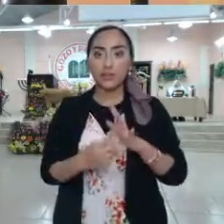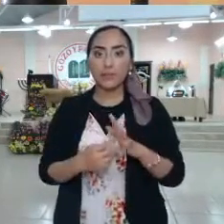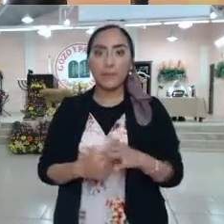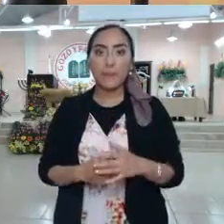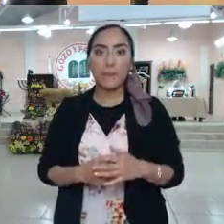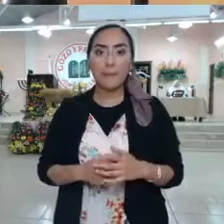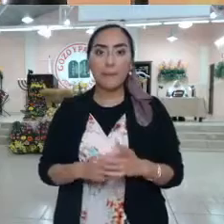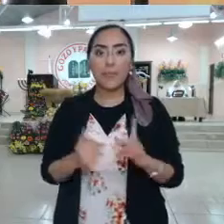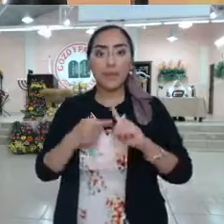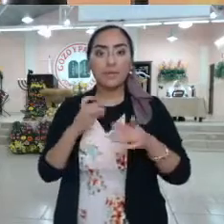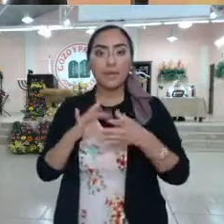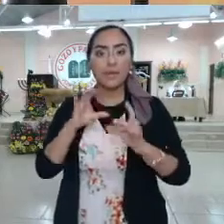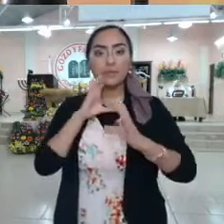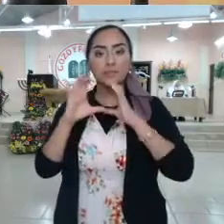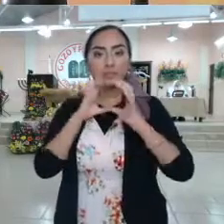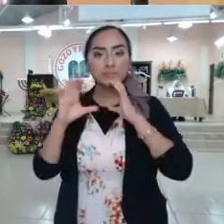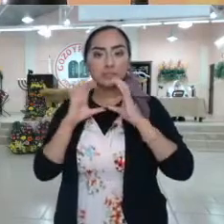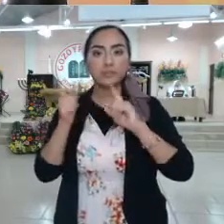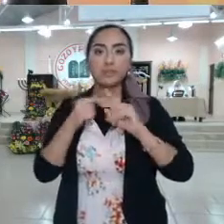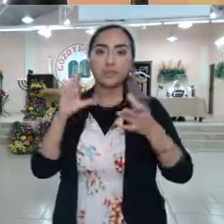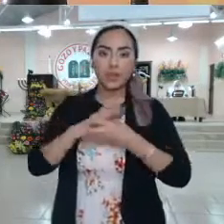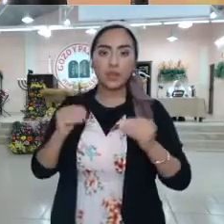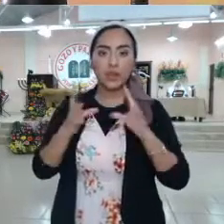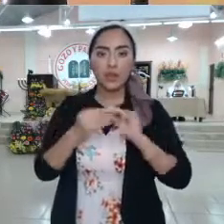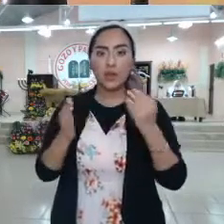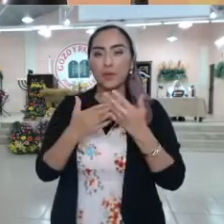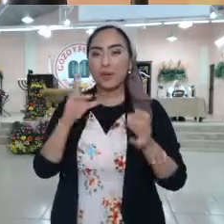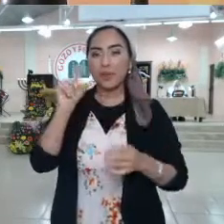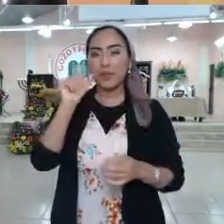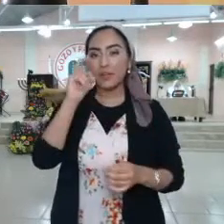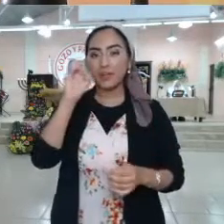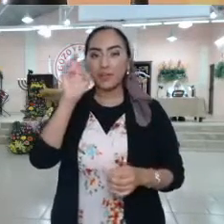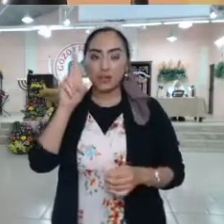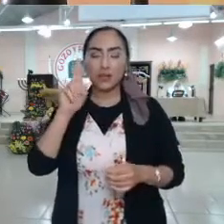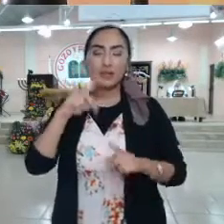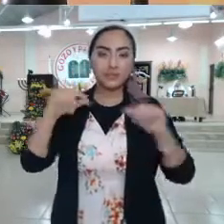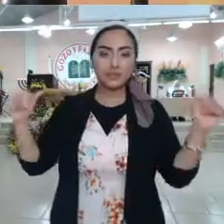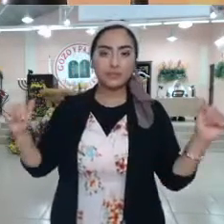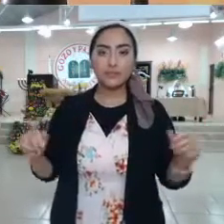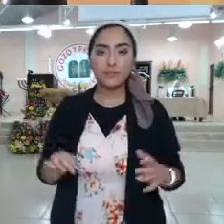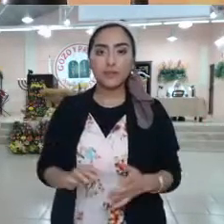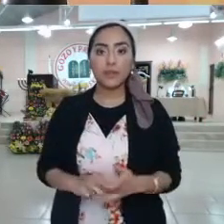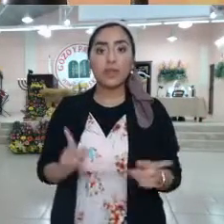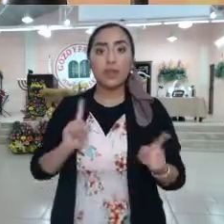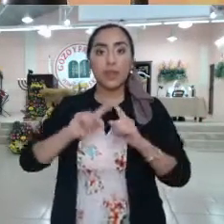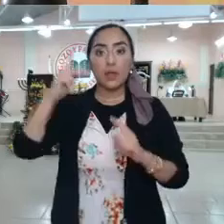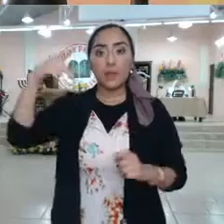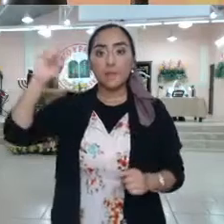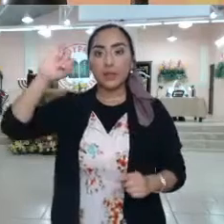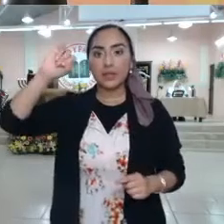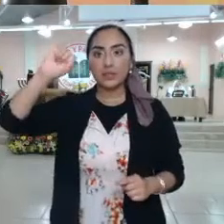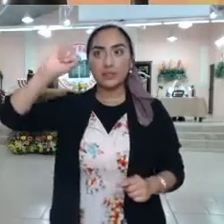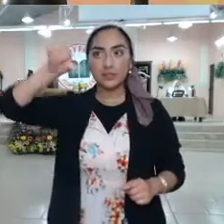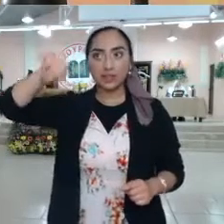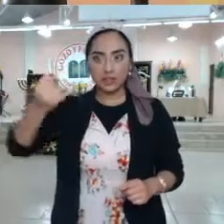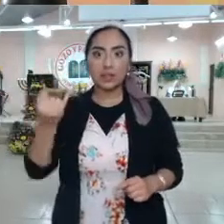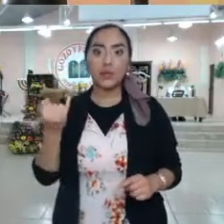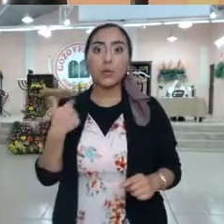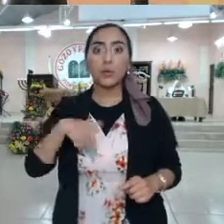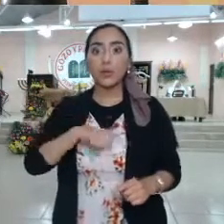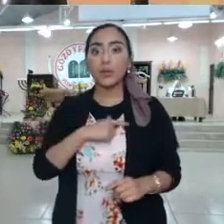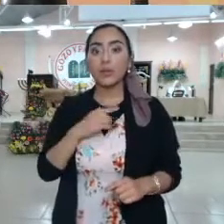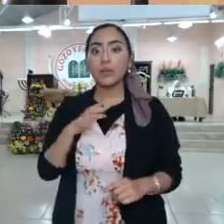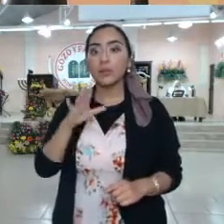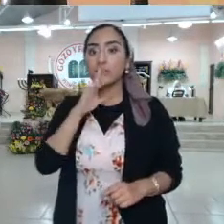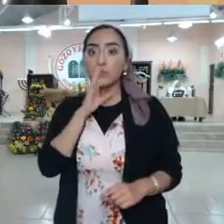means it comes from having a conversation of talking like Daber, etc. Pesach,